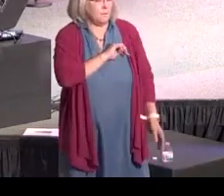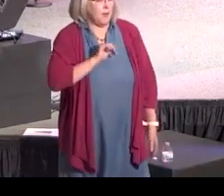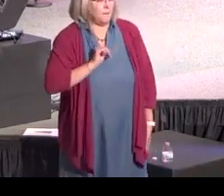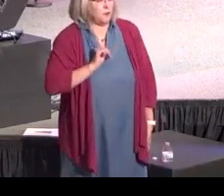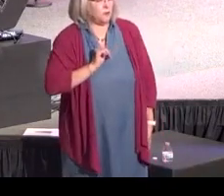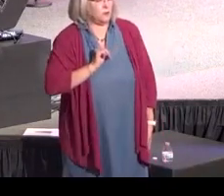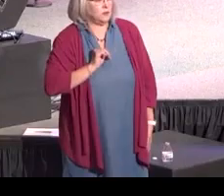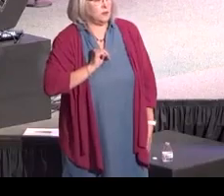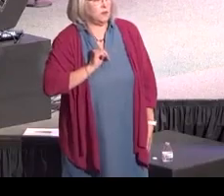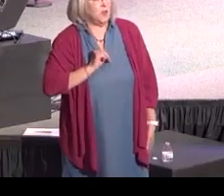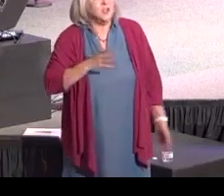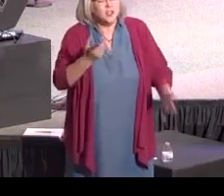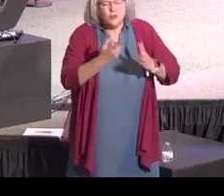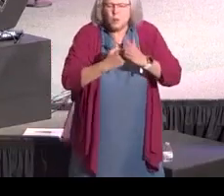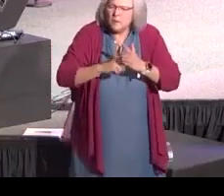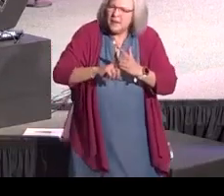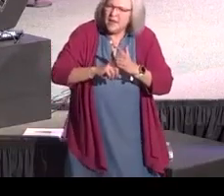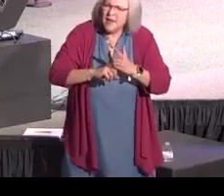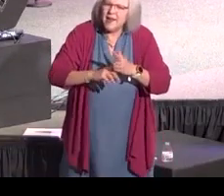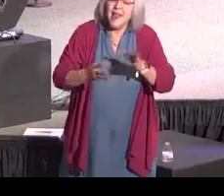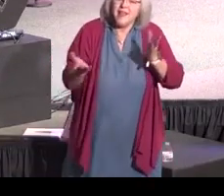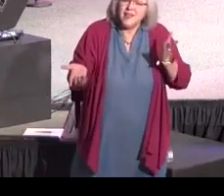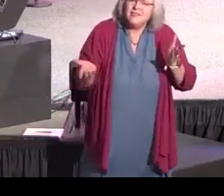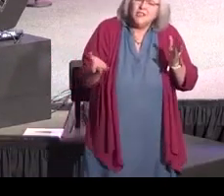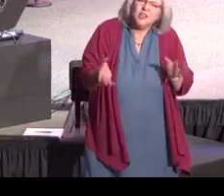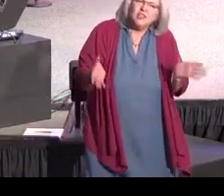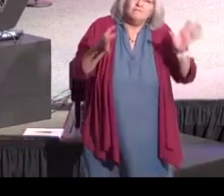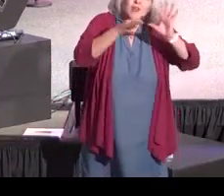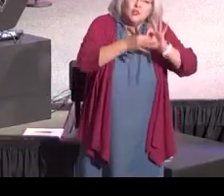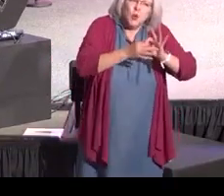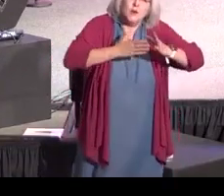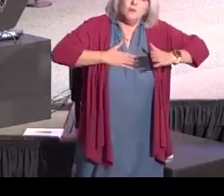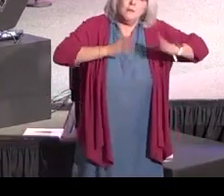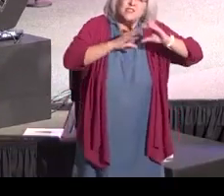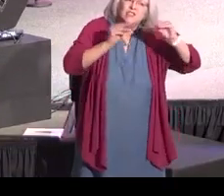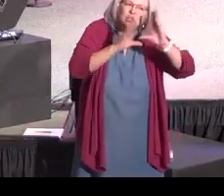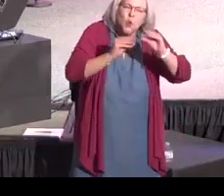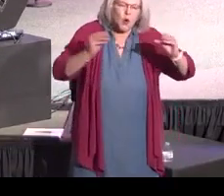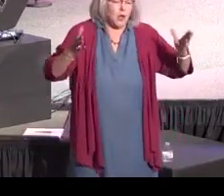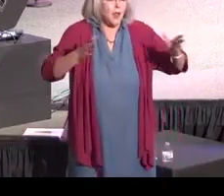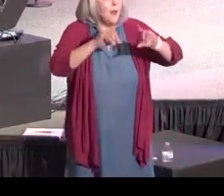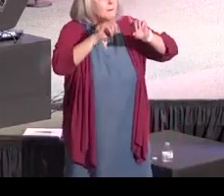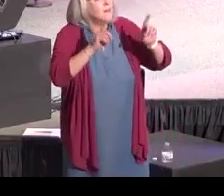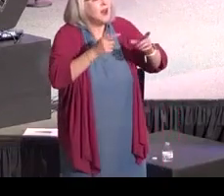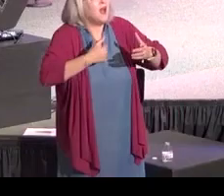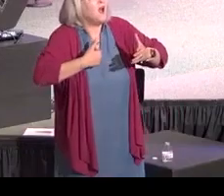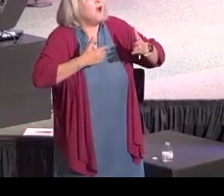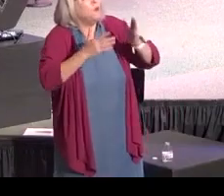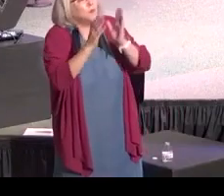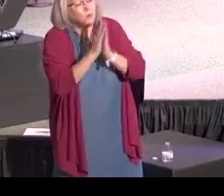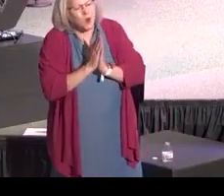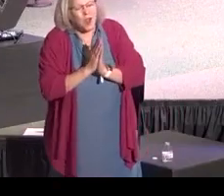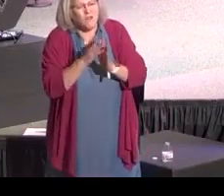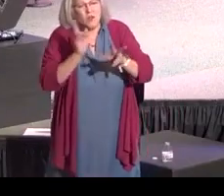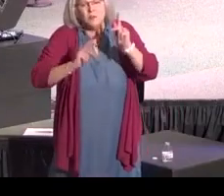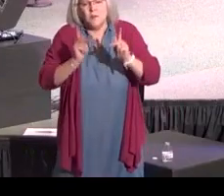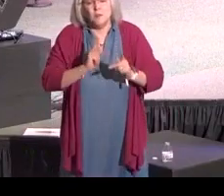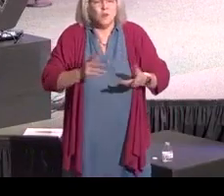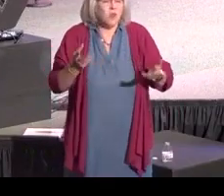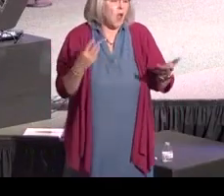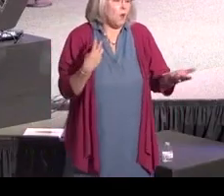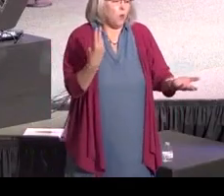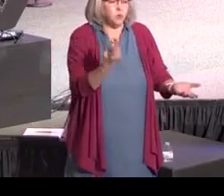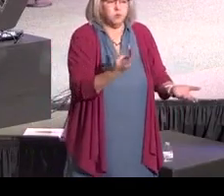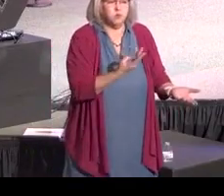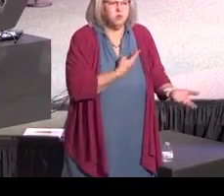And so as we begin here today, this is going to tie together with kind of the theme of my message, but I want to pray for the people that we love.